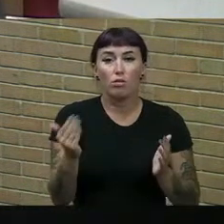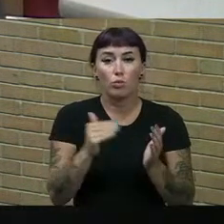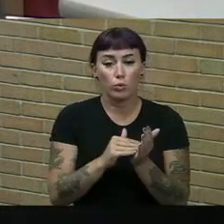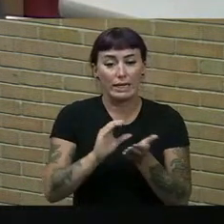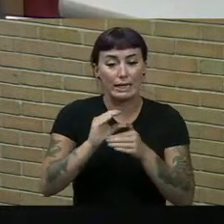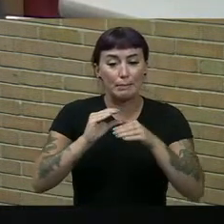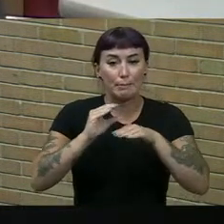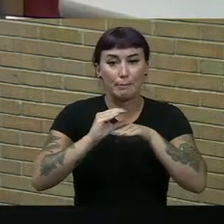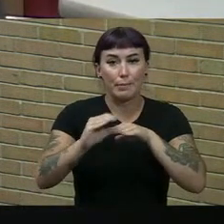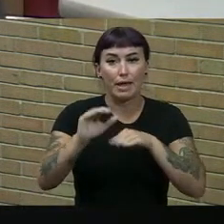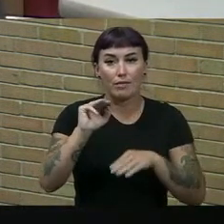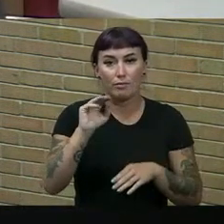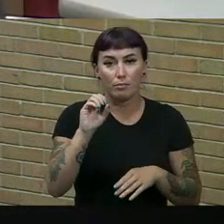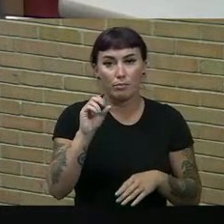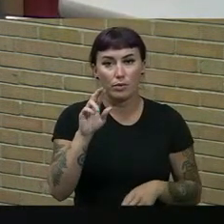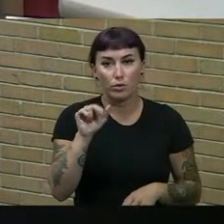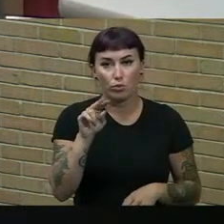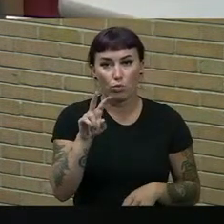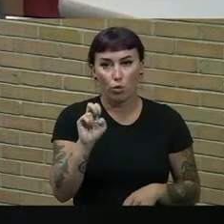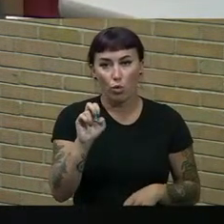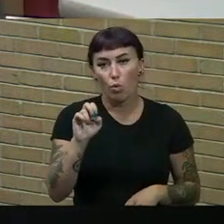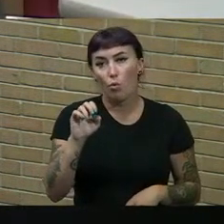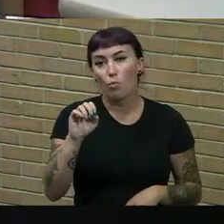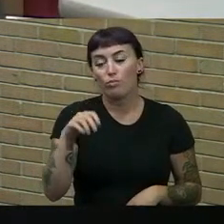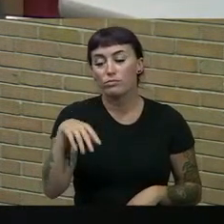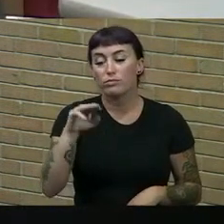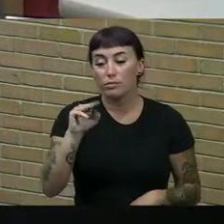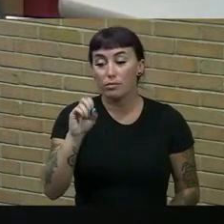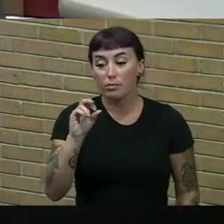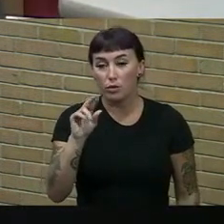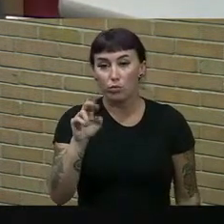Monroe Avenue in 2026 and 2027.